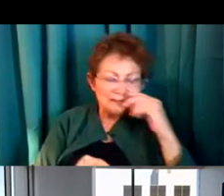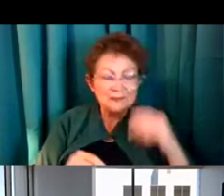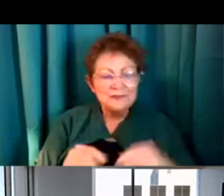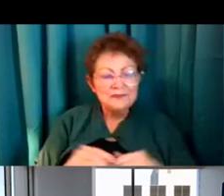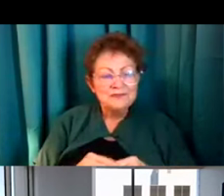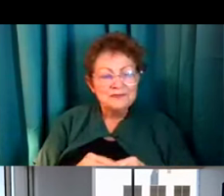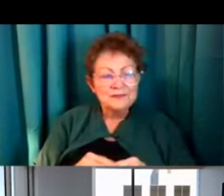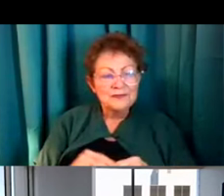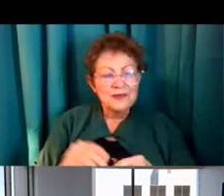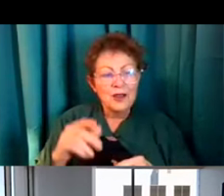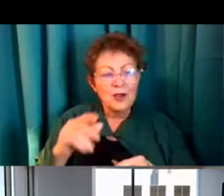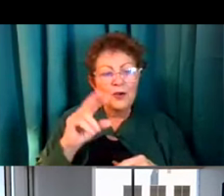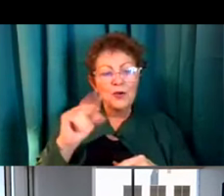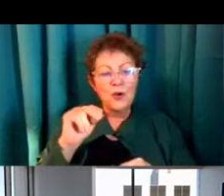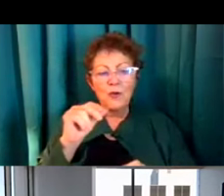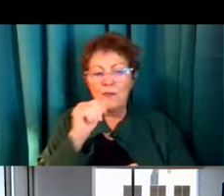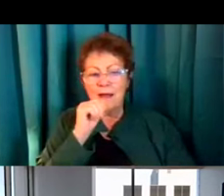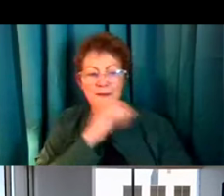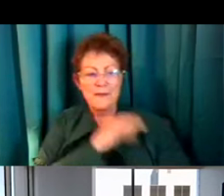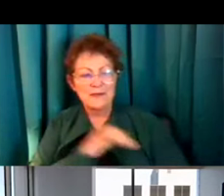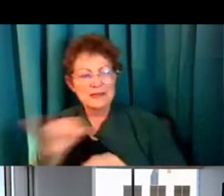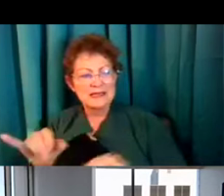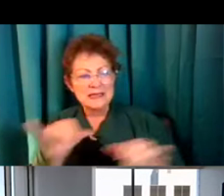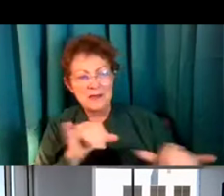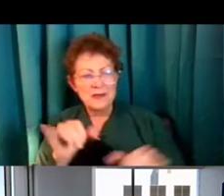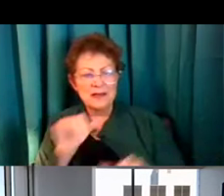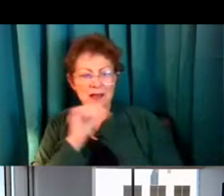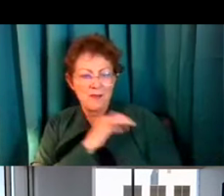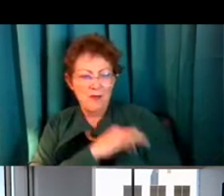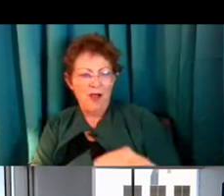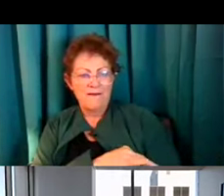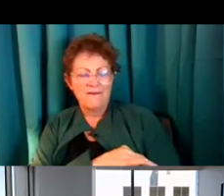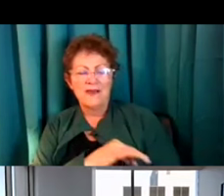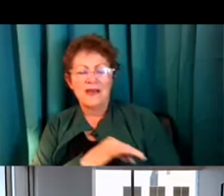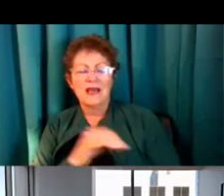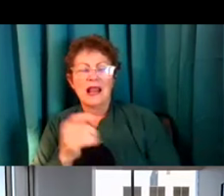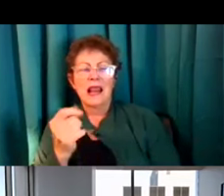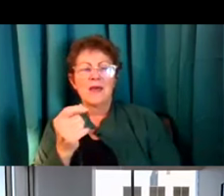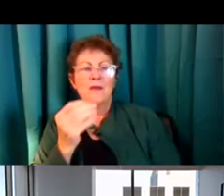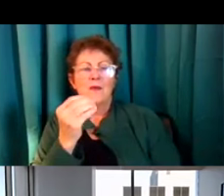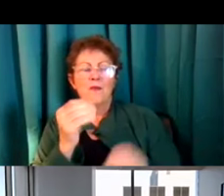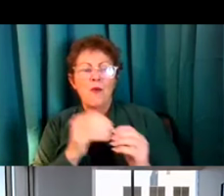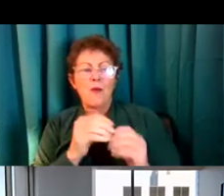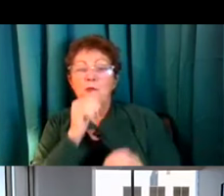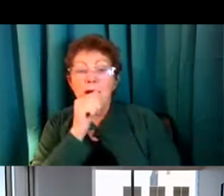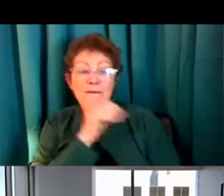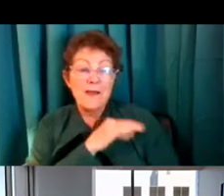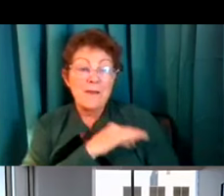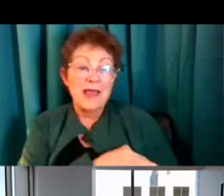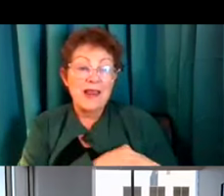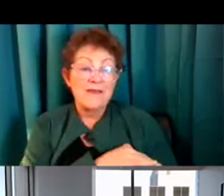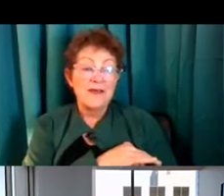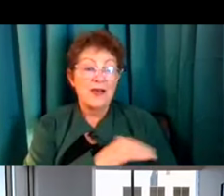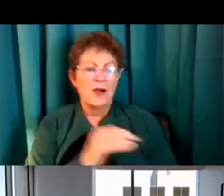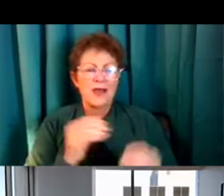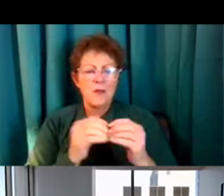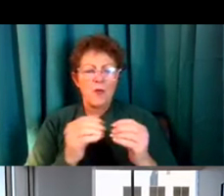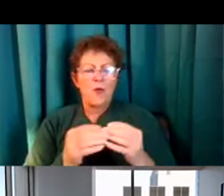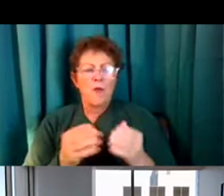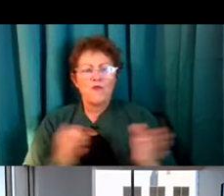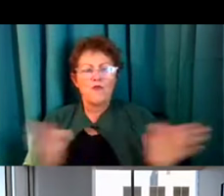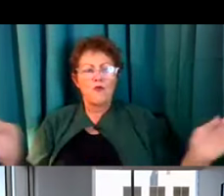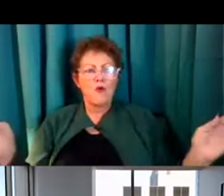to private inurement. The nonprofit can't operate for the private benefit. Private benefit is a little broader in terms of